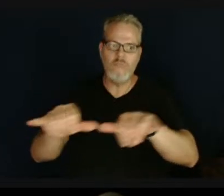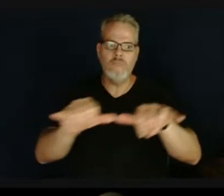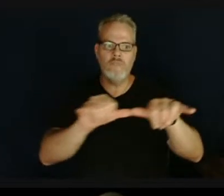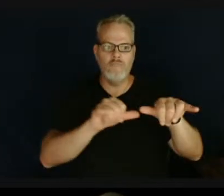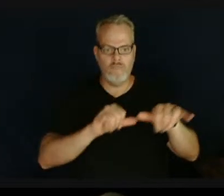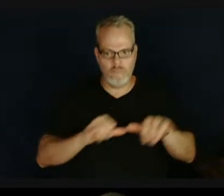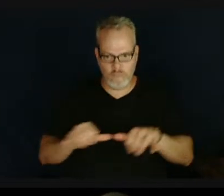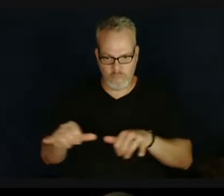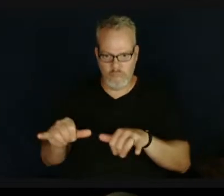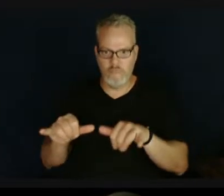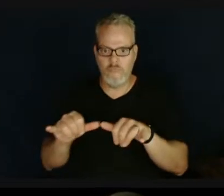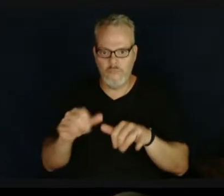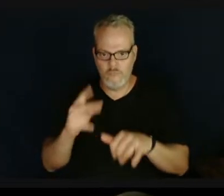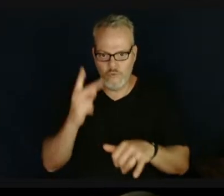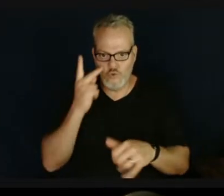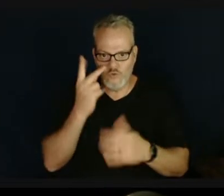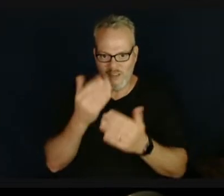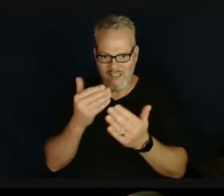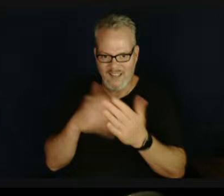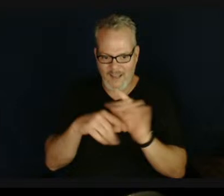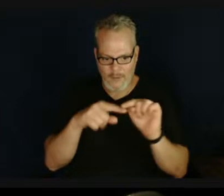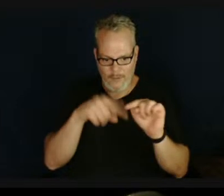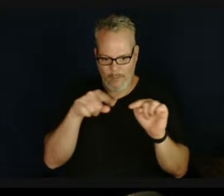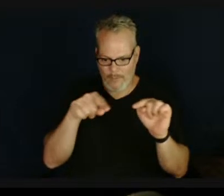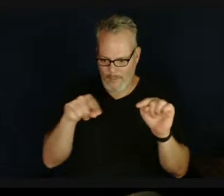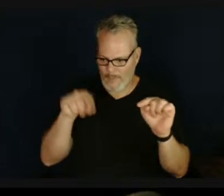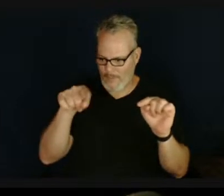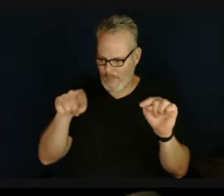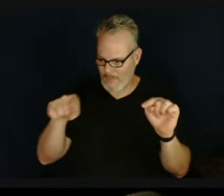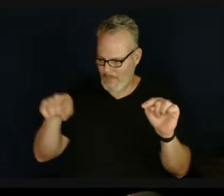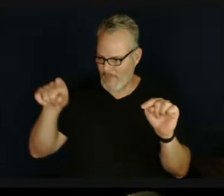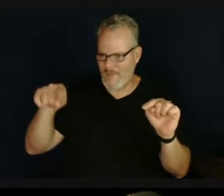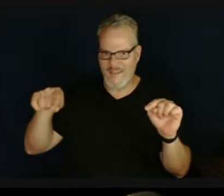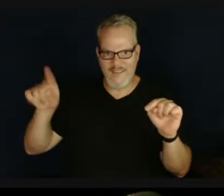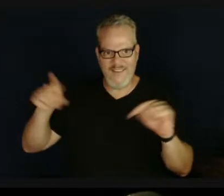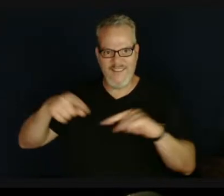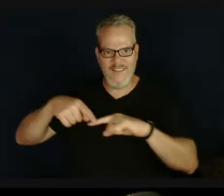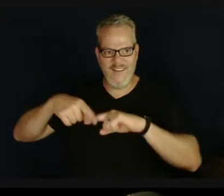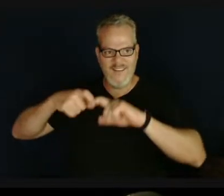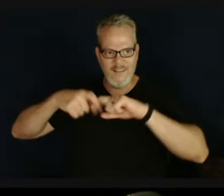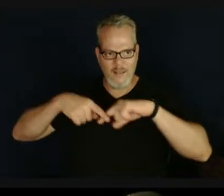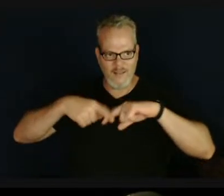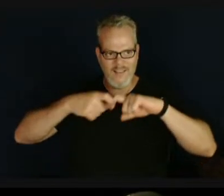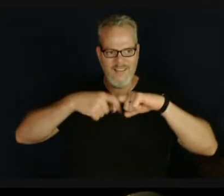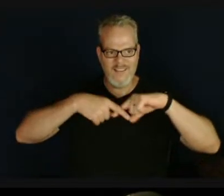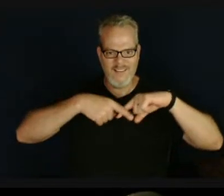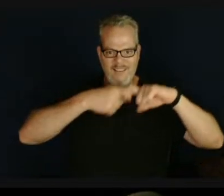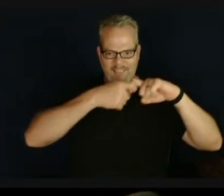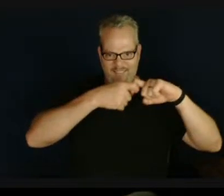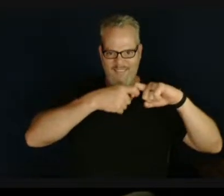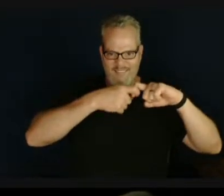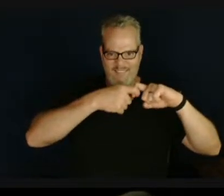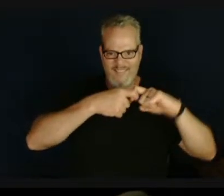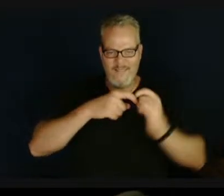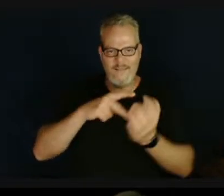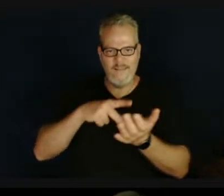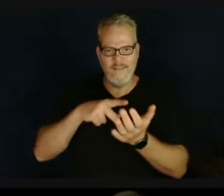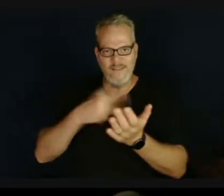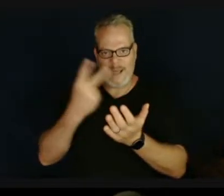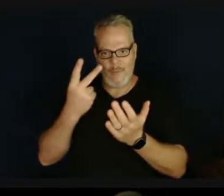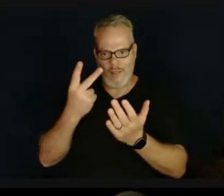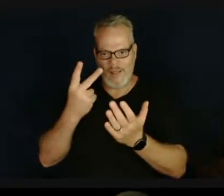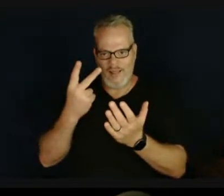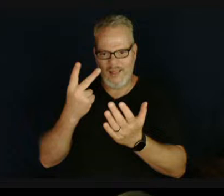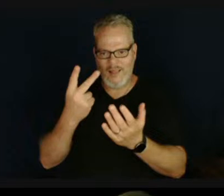there. There's another one that gets a little more stuttery. Double peak on that one. More low level